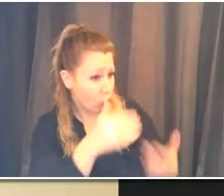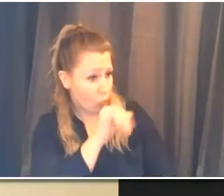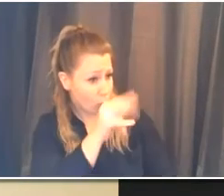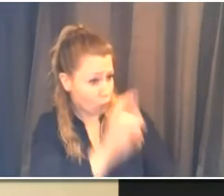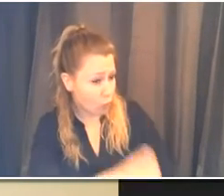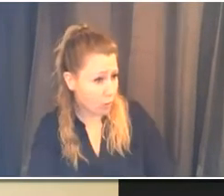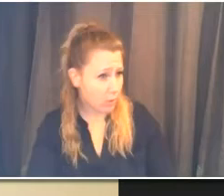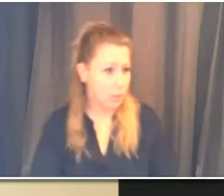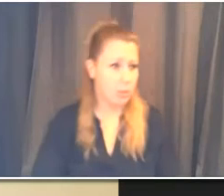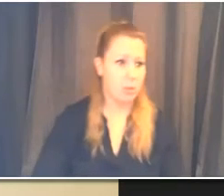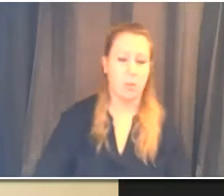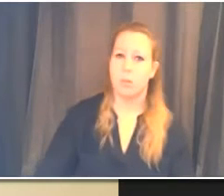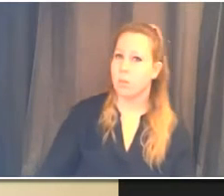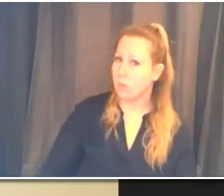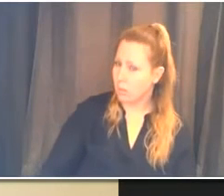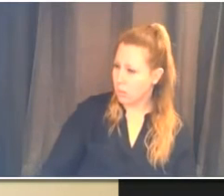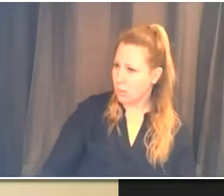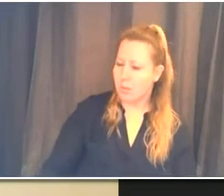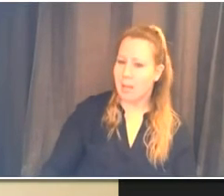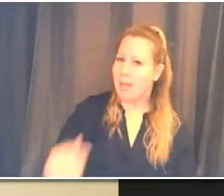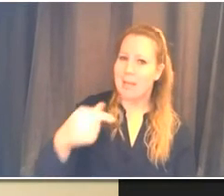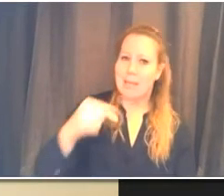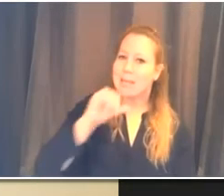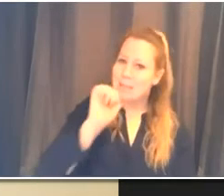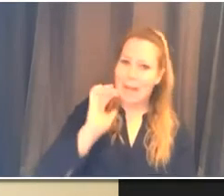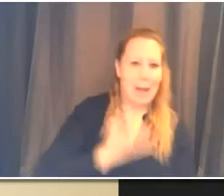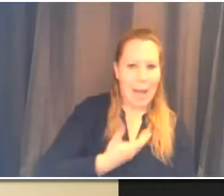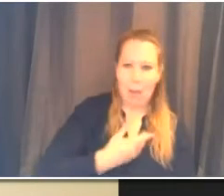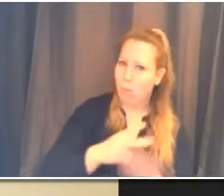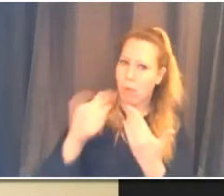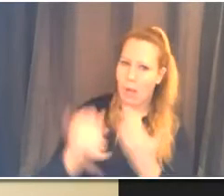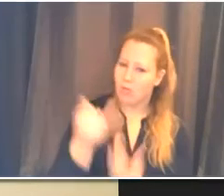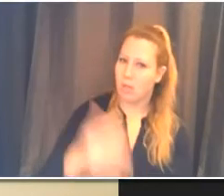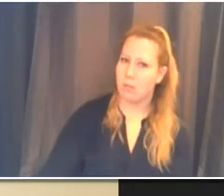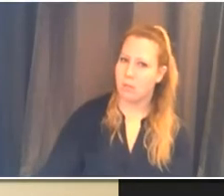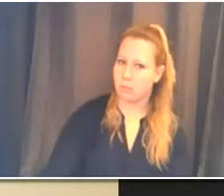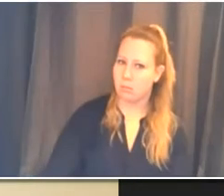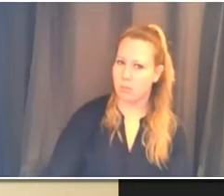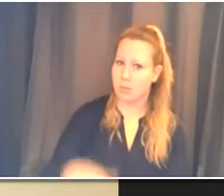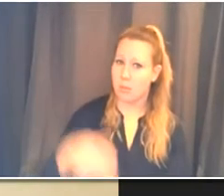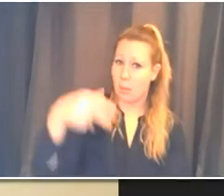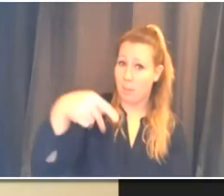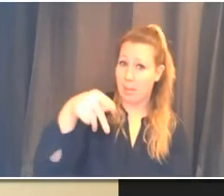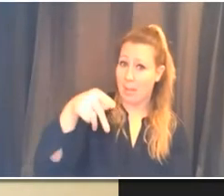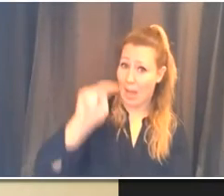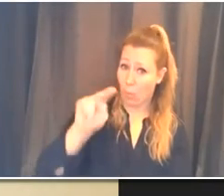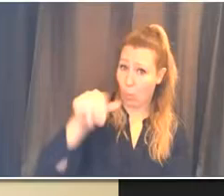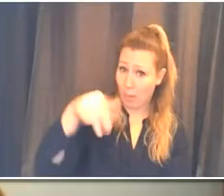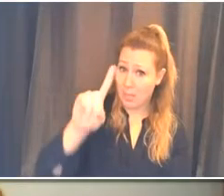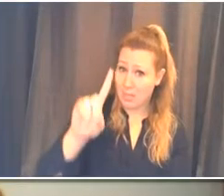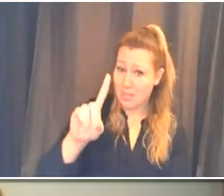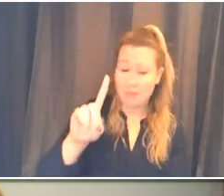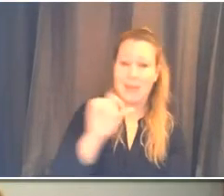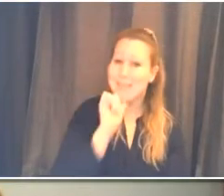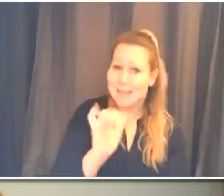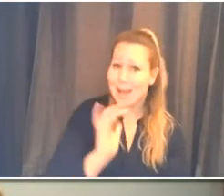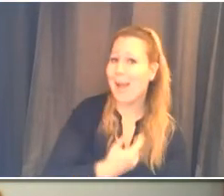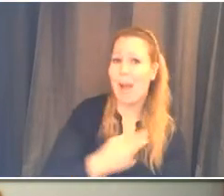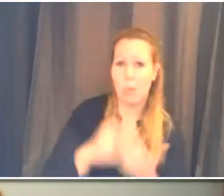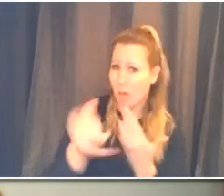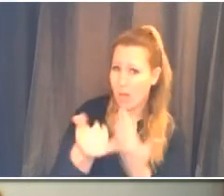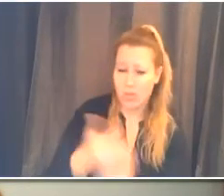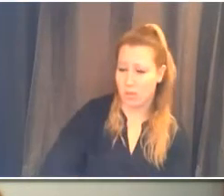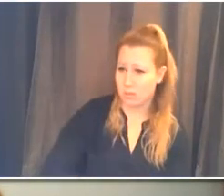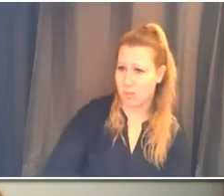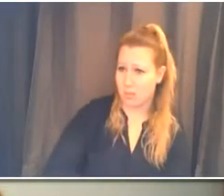abuser that can call 911 with their abuser in the house so I I don't know what world you're living in but the in the